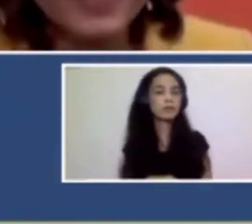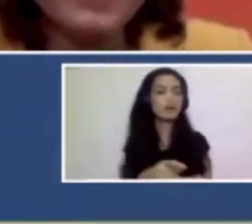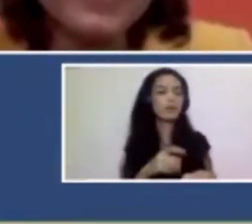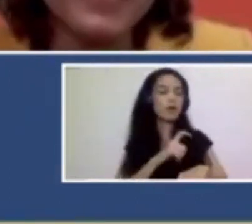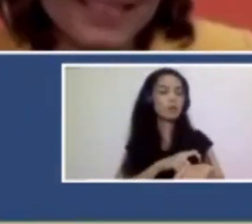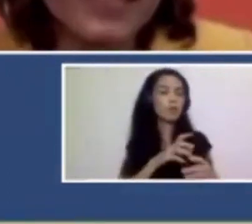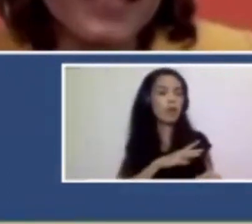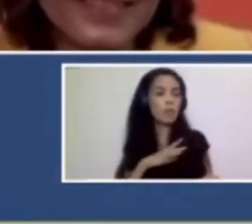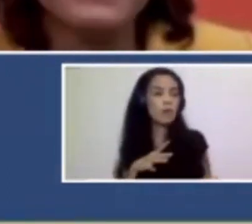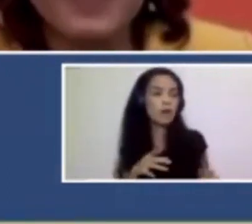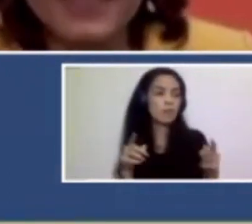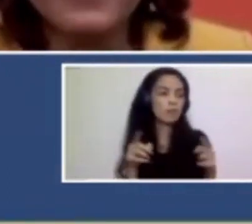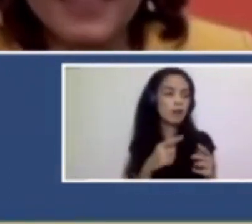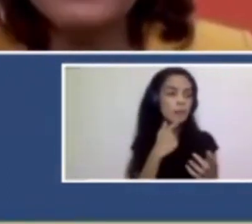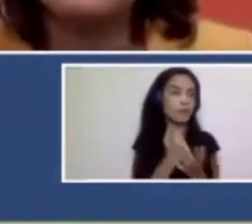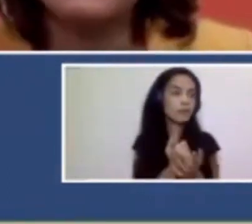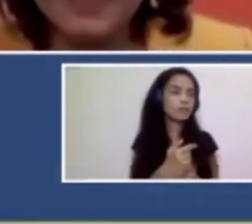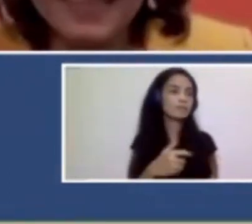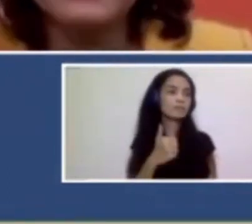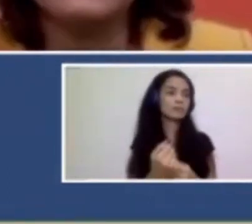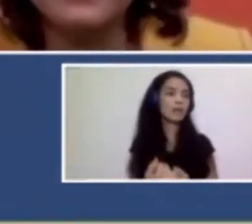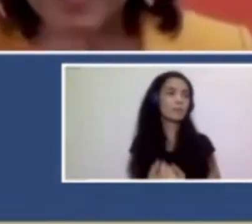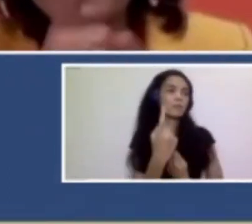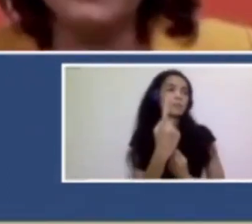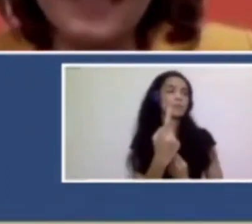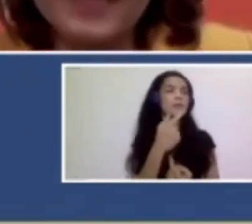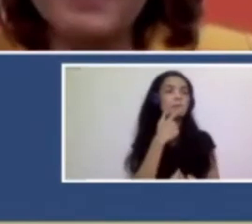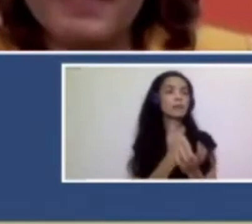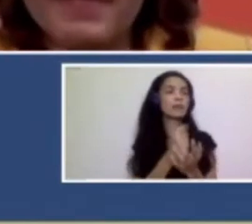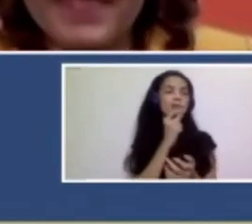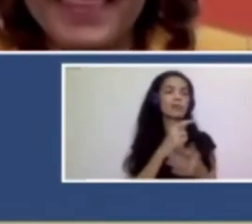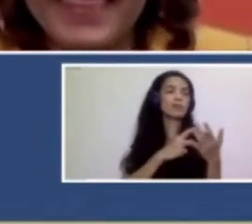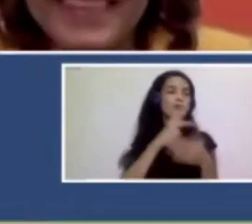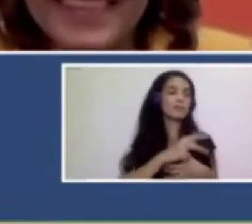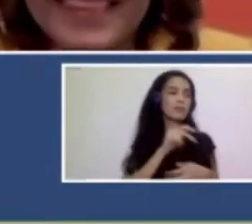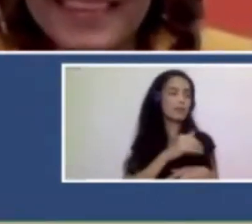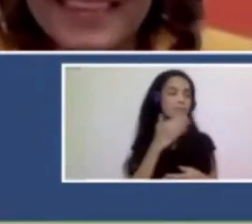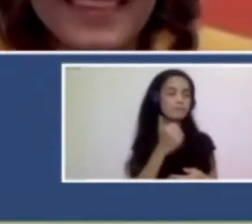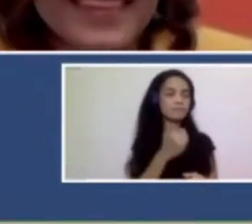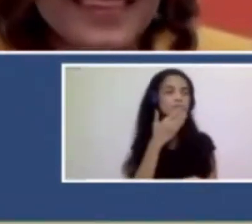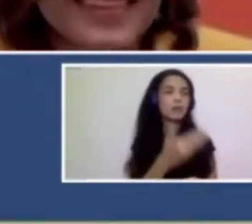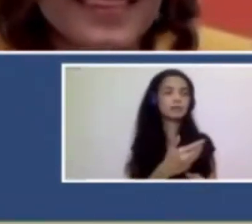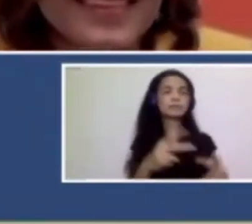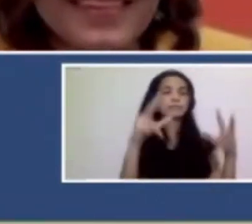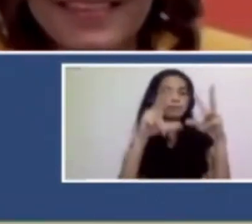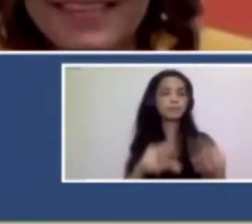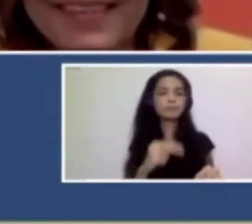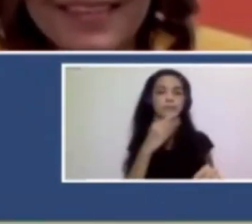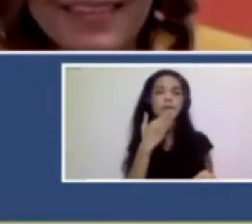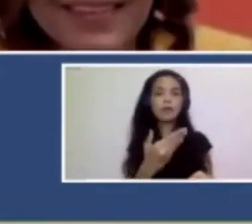the users, so it's better for the project. Okay, thank you. The next question is